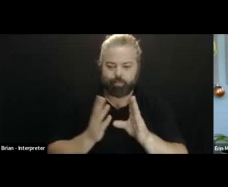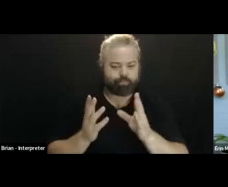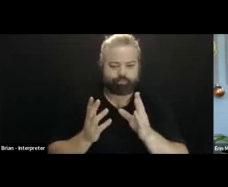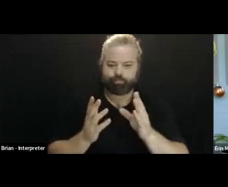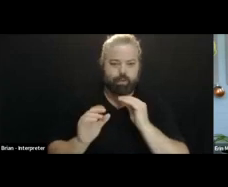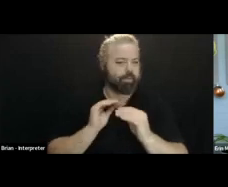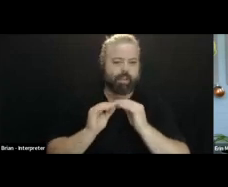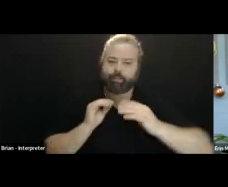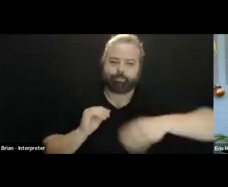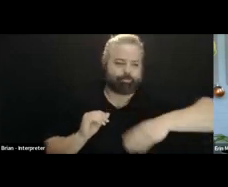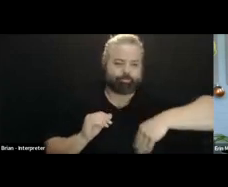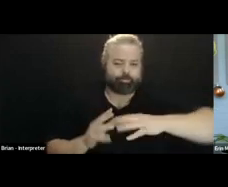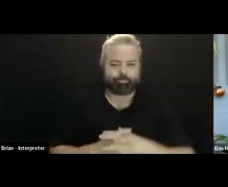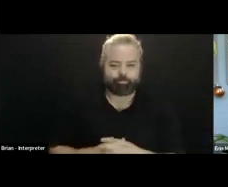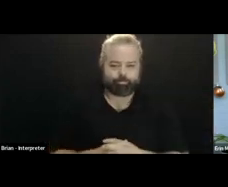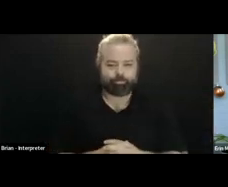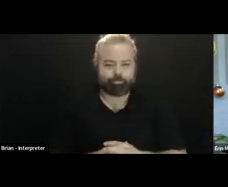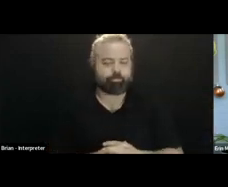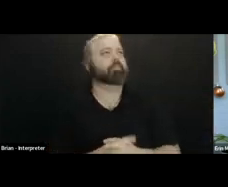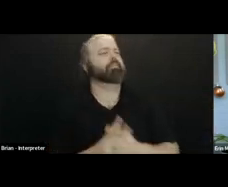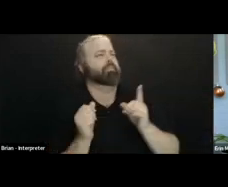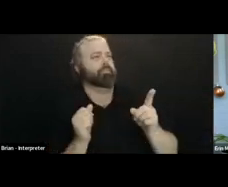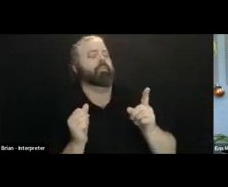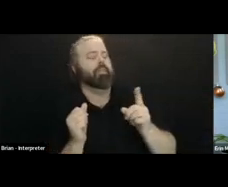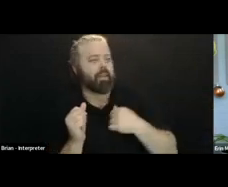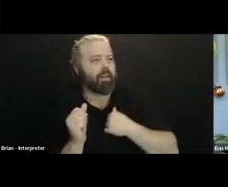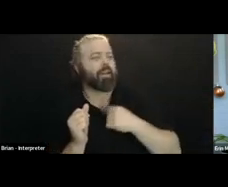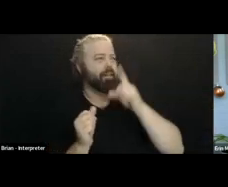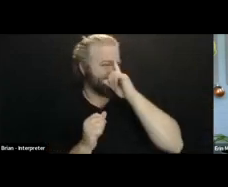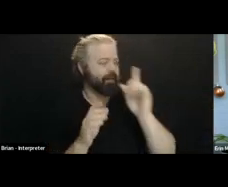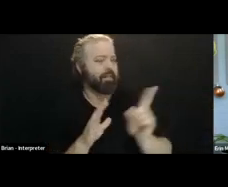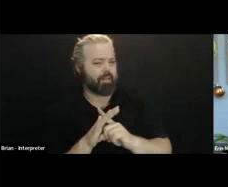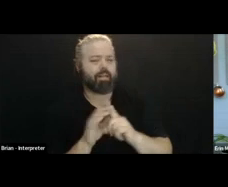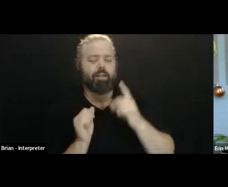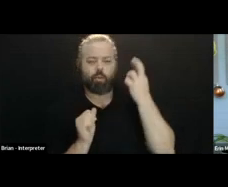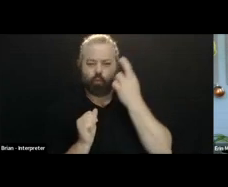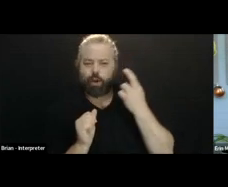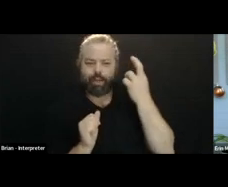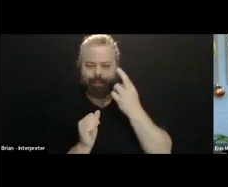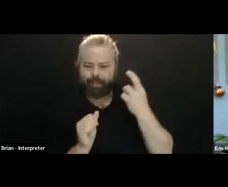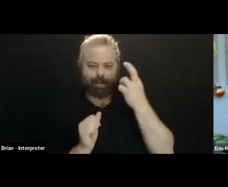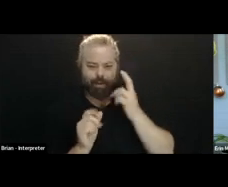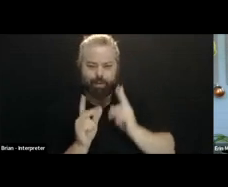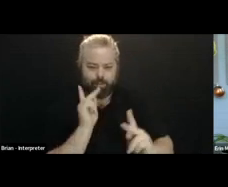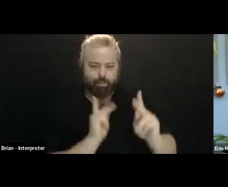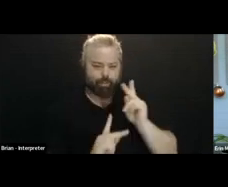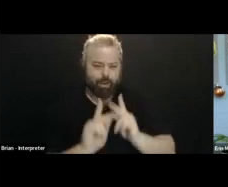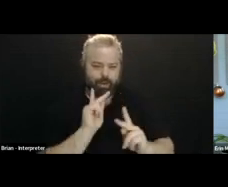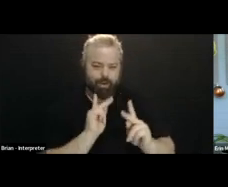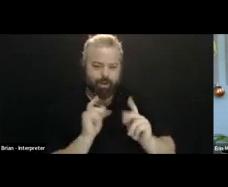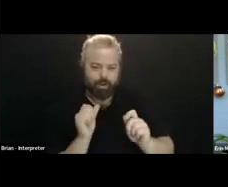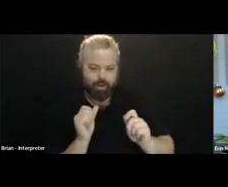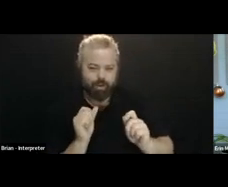fix. That makes me think of the reason that folks get for other